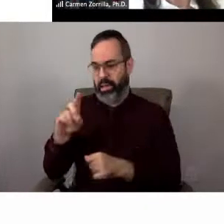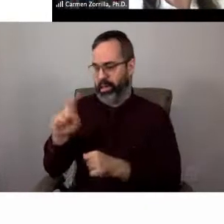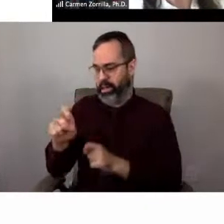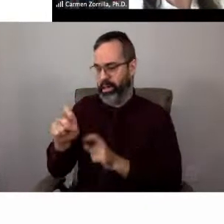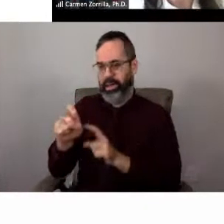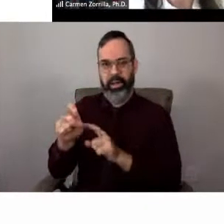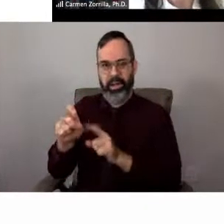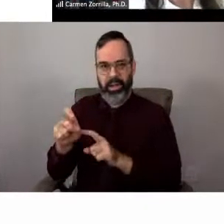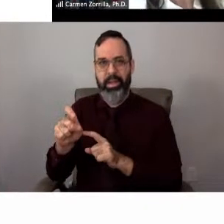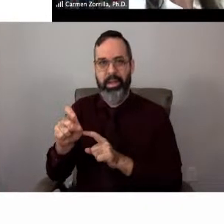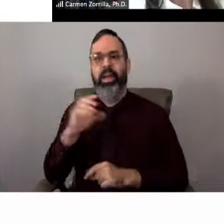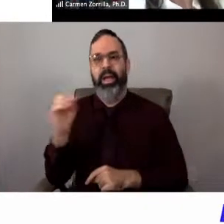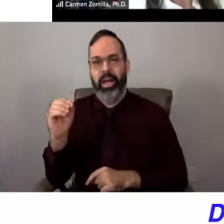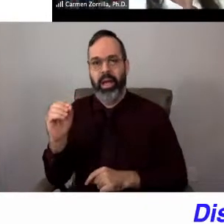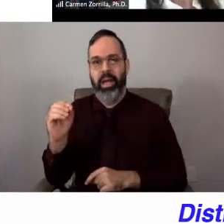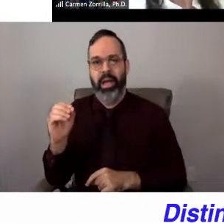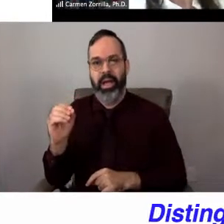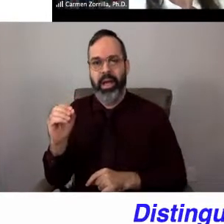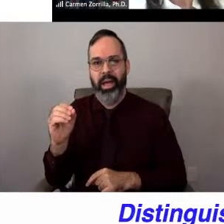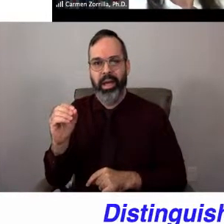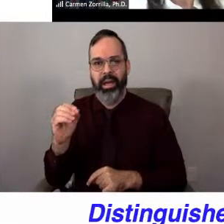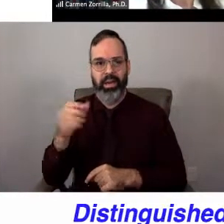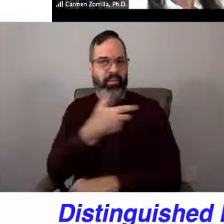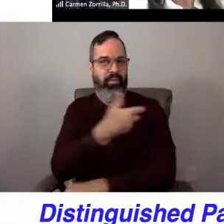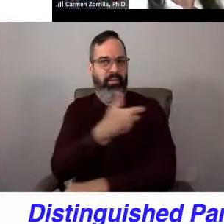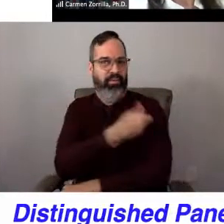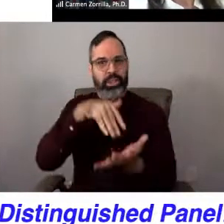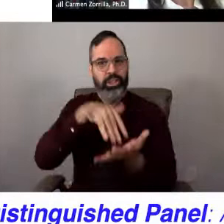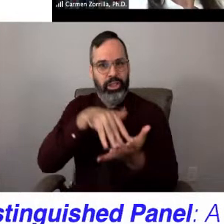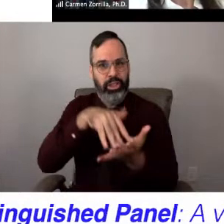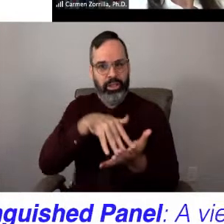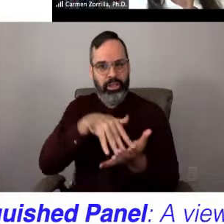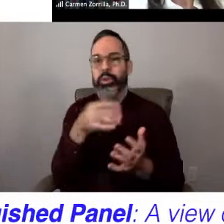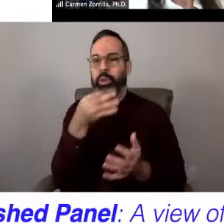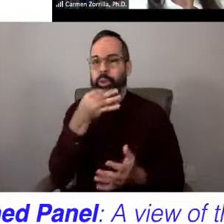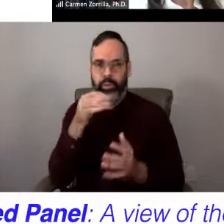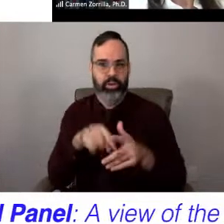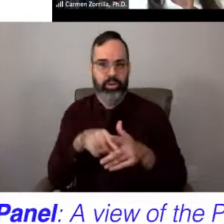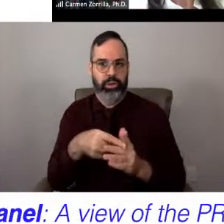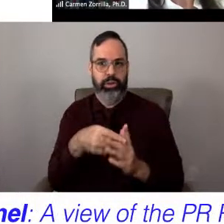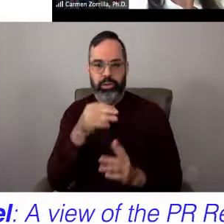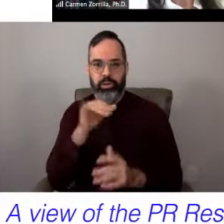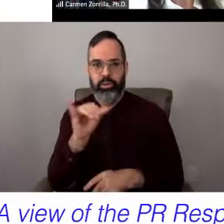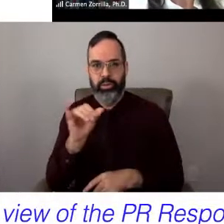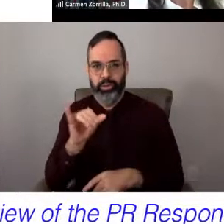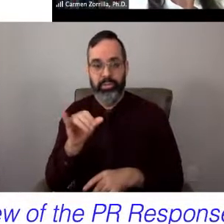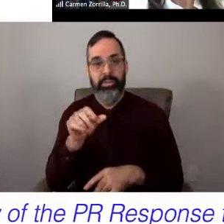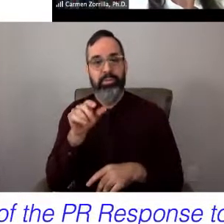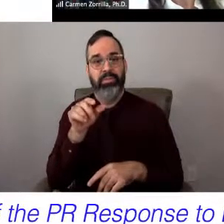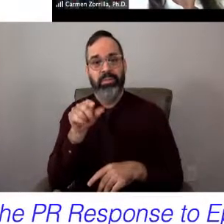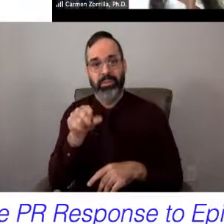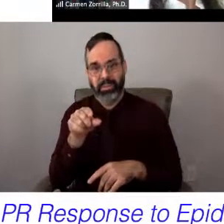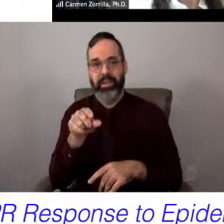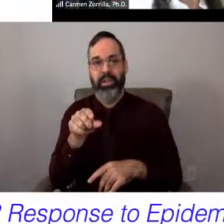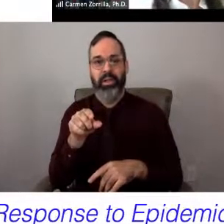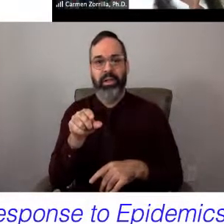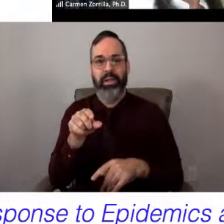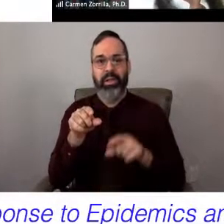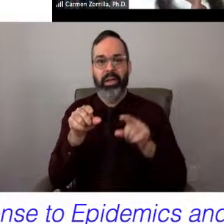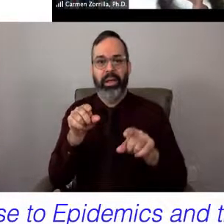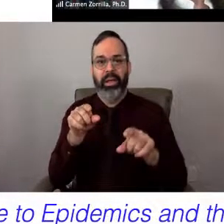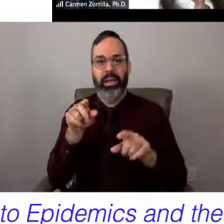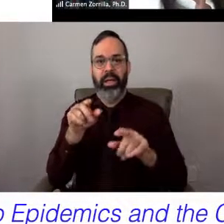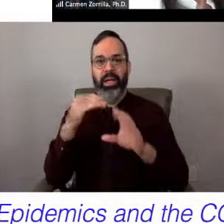will have vaccine studies very soon. This is the email for this study. People who have